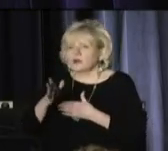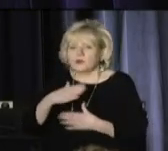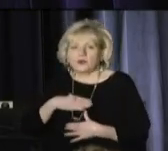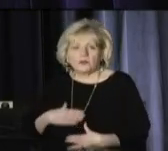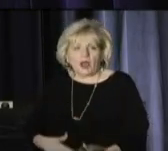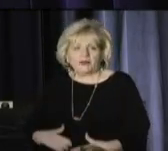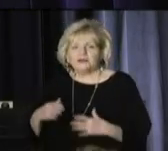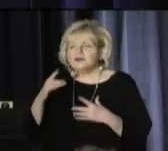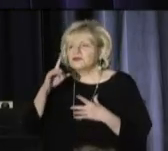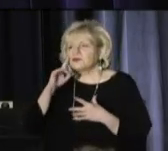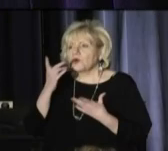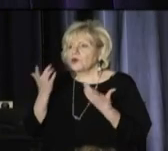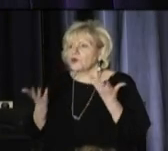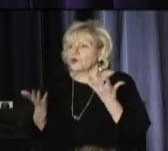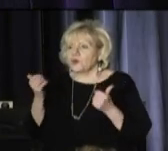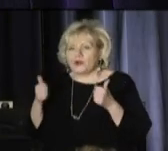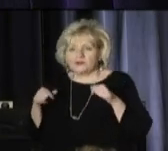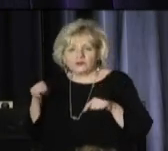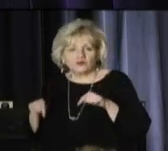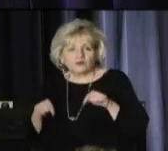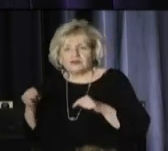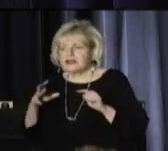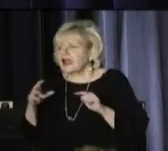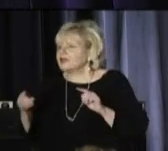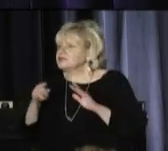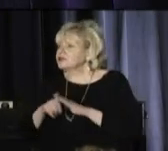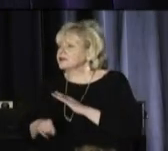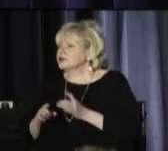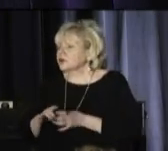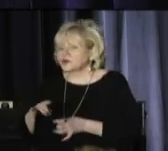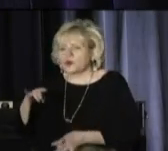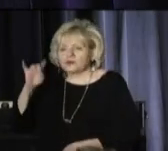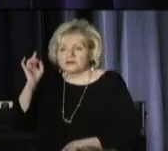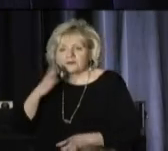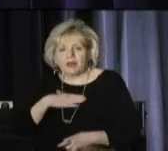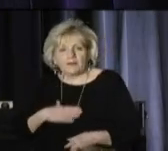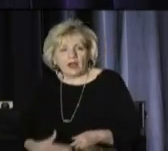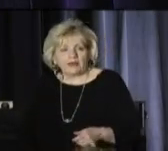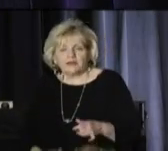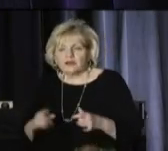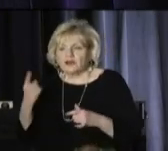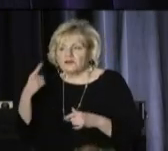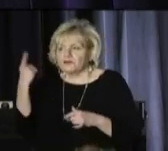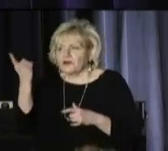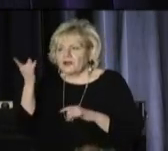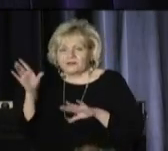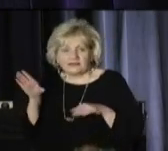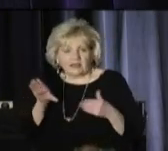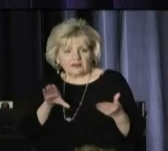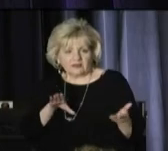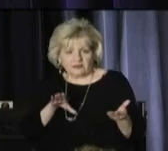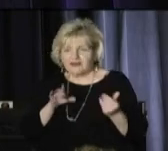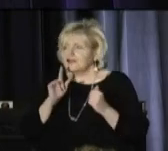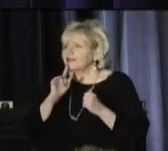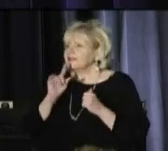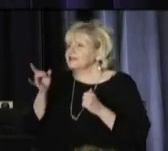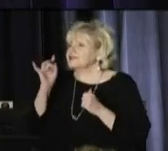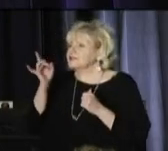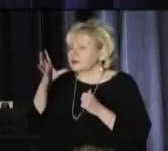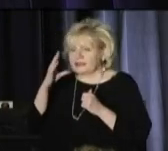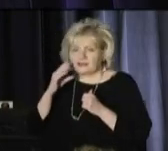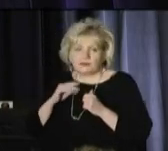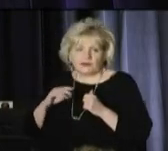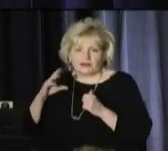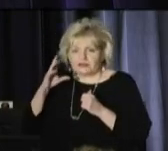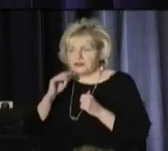holds and what cripples. I write to kill the ghosts in my body forever dead. It's a disorienting experience